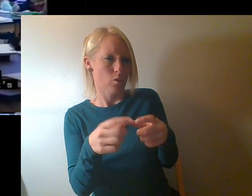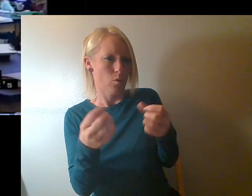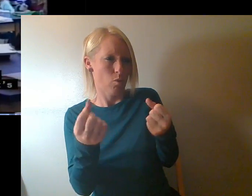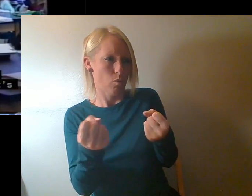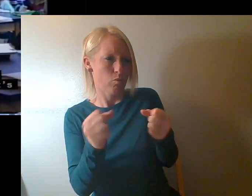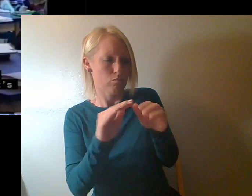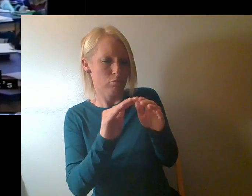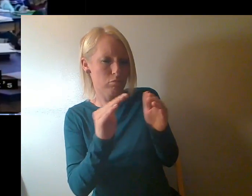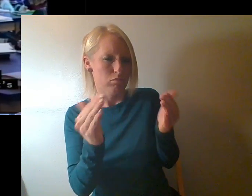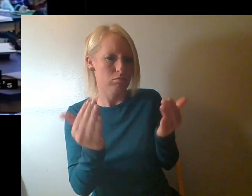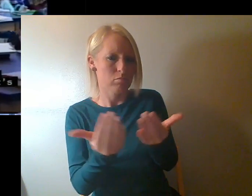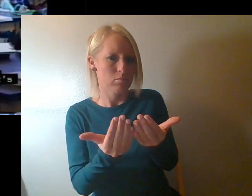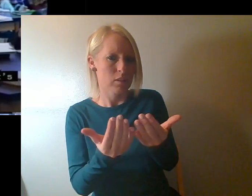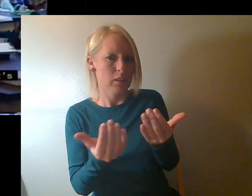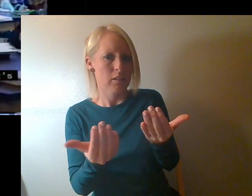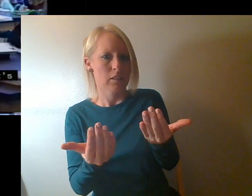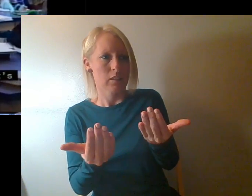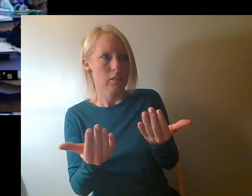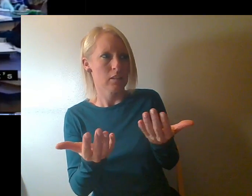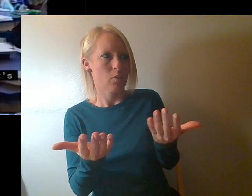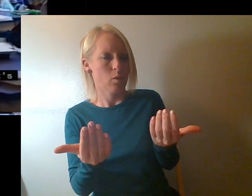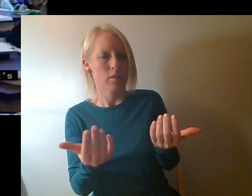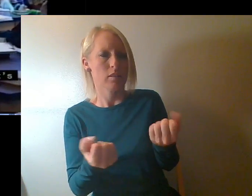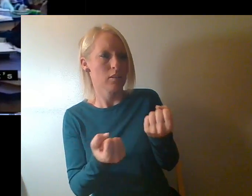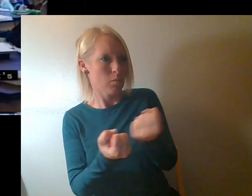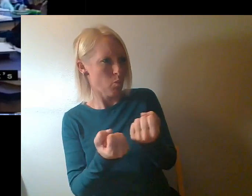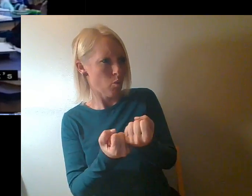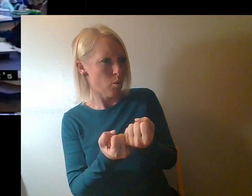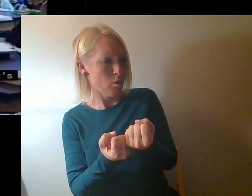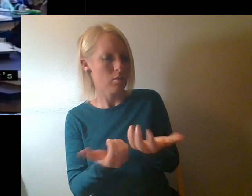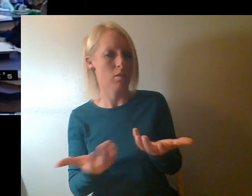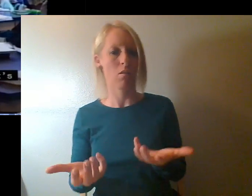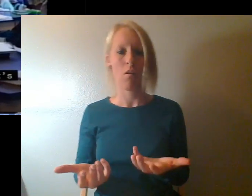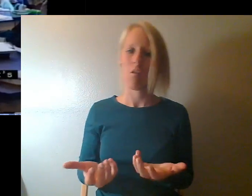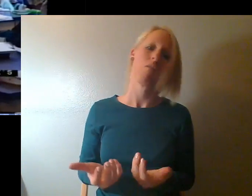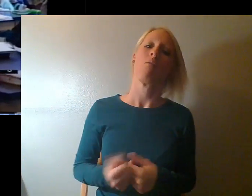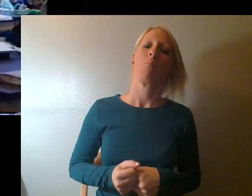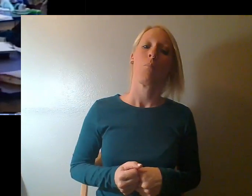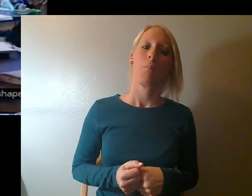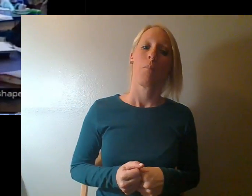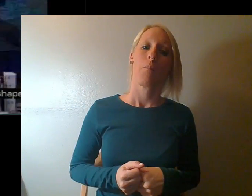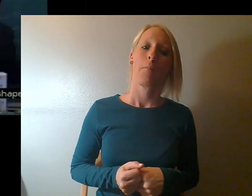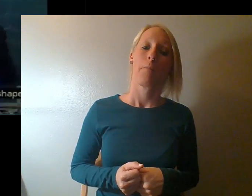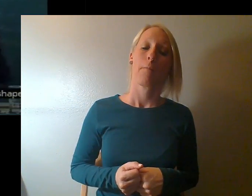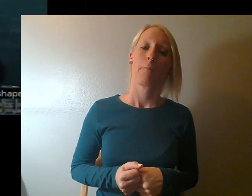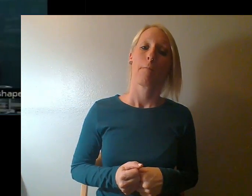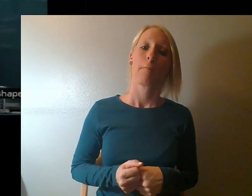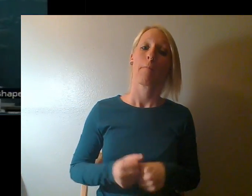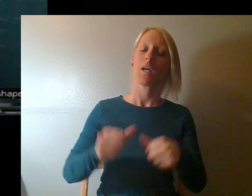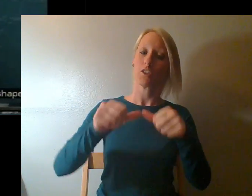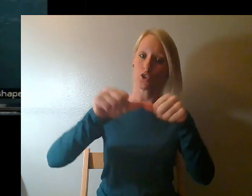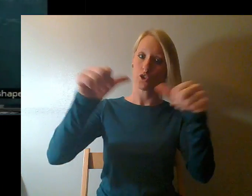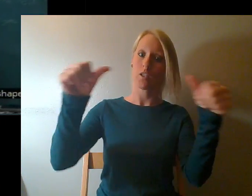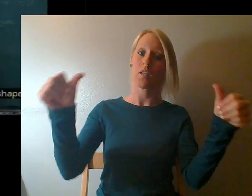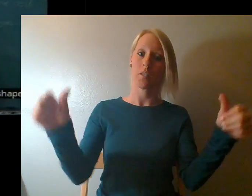Support. that's support. It's shape. Thank you. All right, it gives it shape.